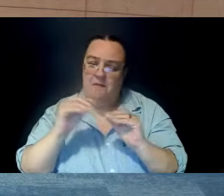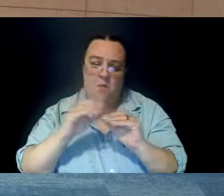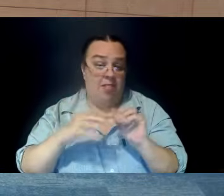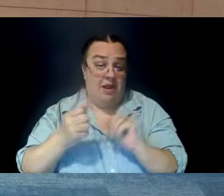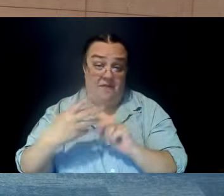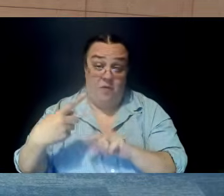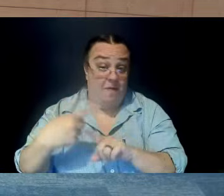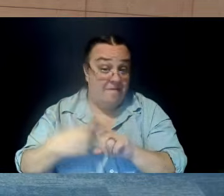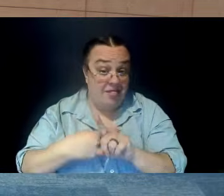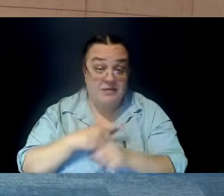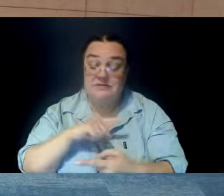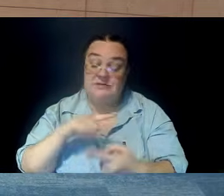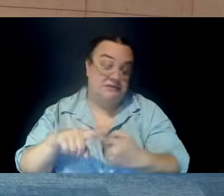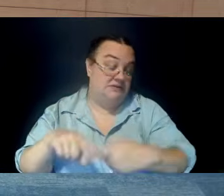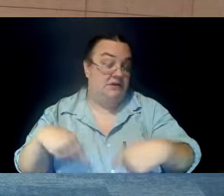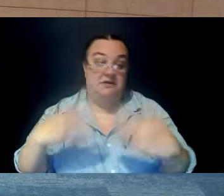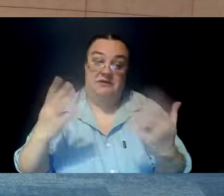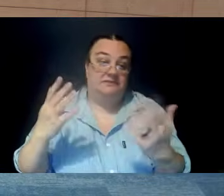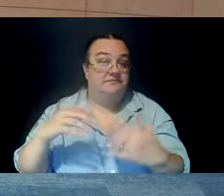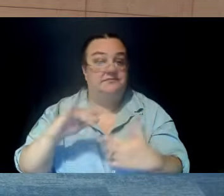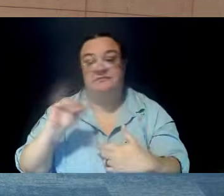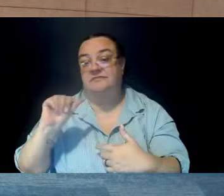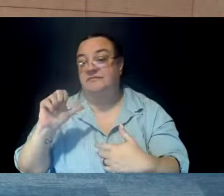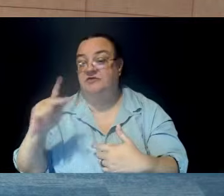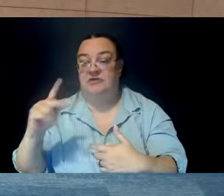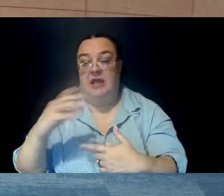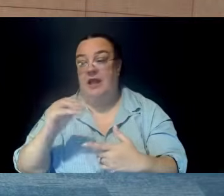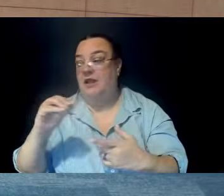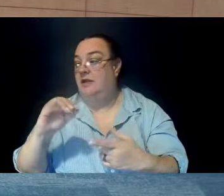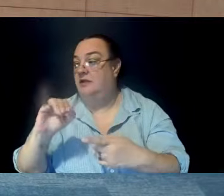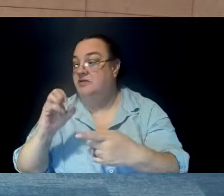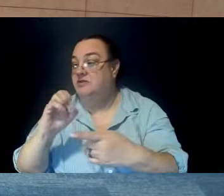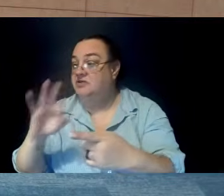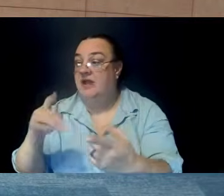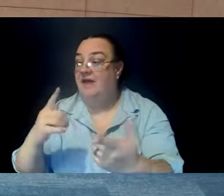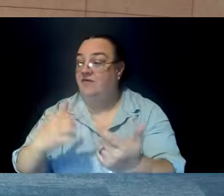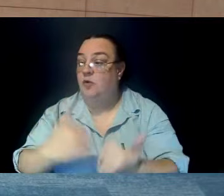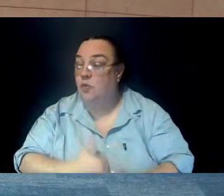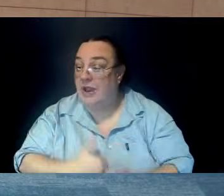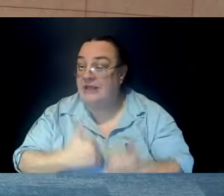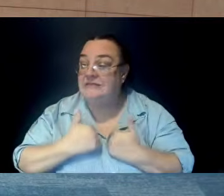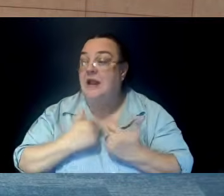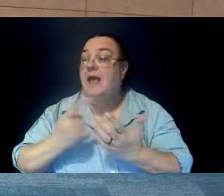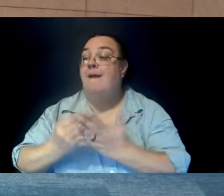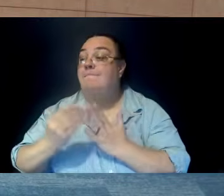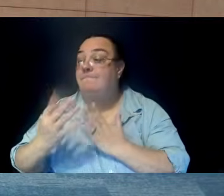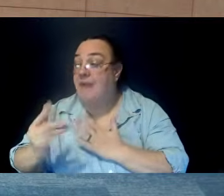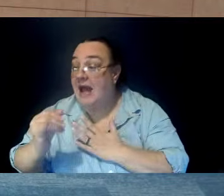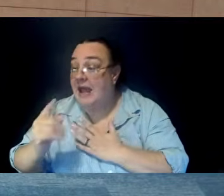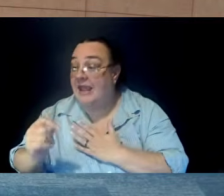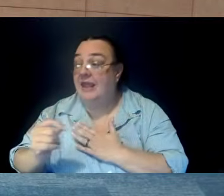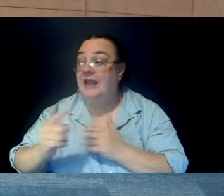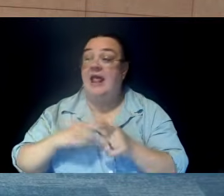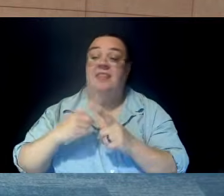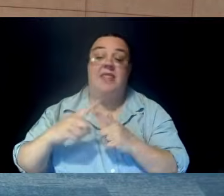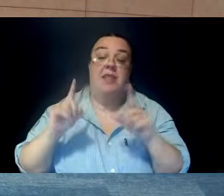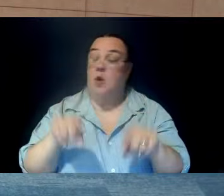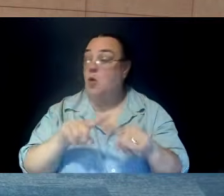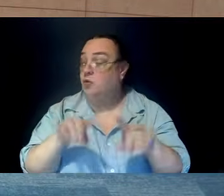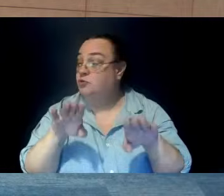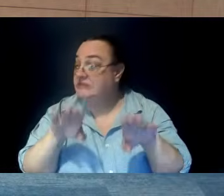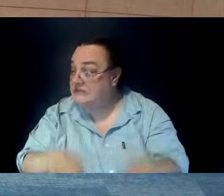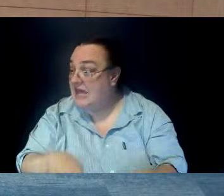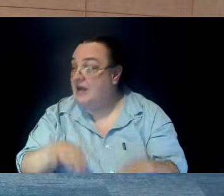until, Jack and Jeff resident buy it, and then when they go to settlement, that their